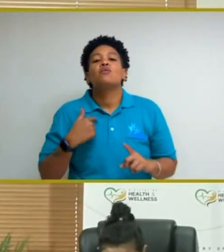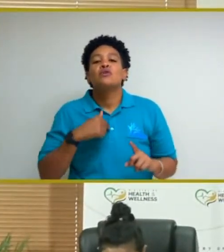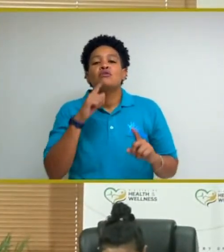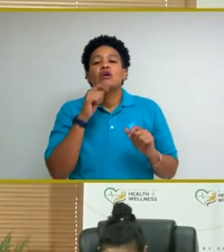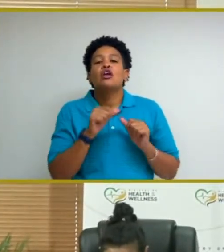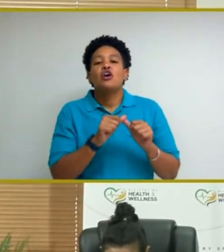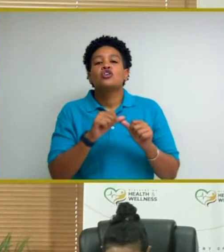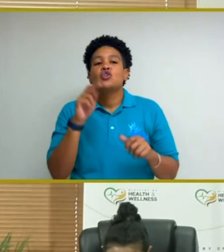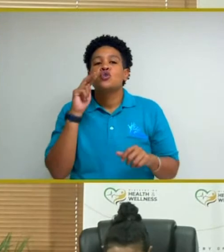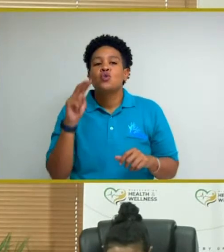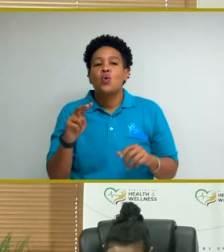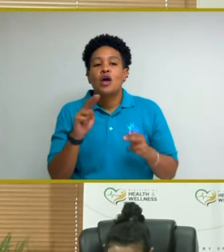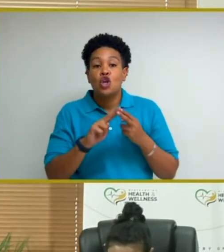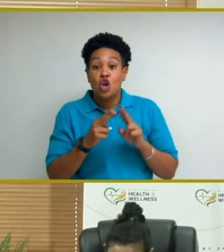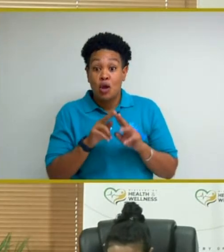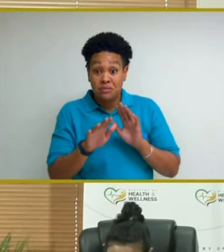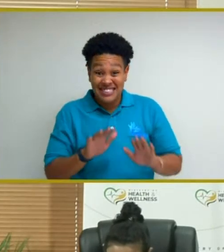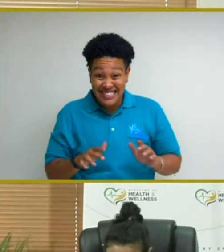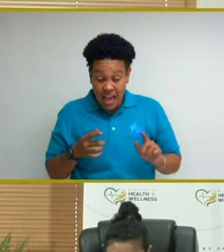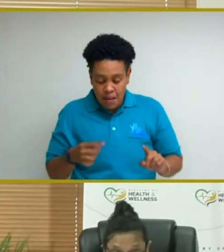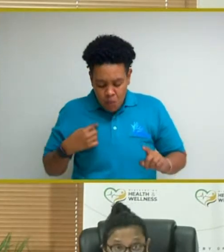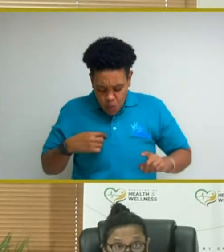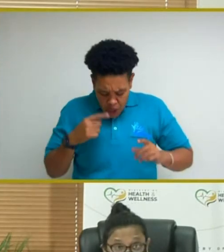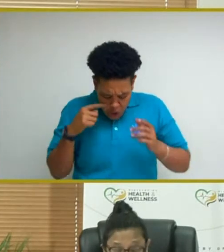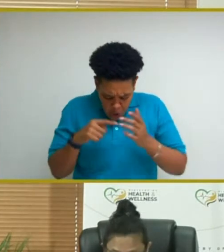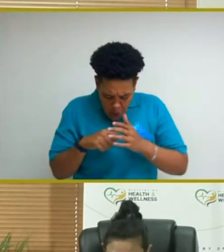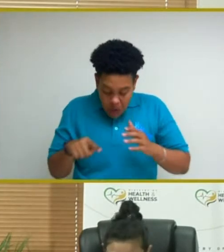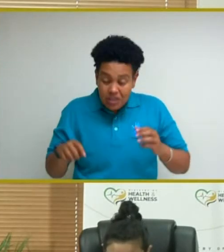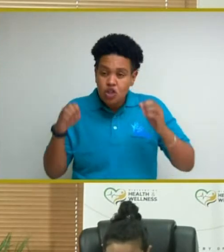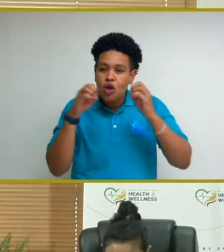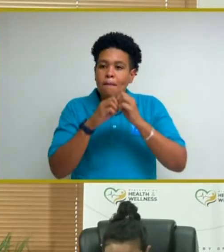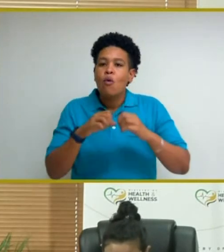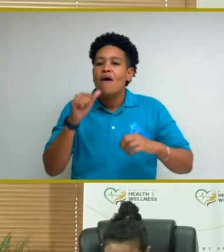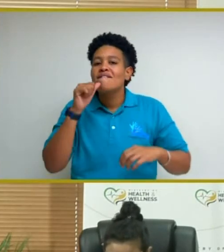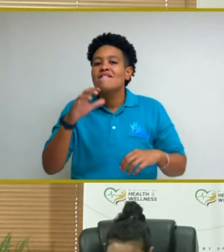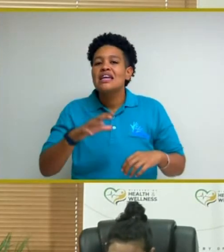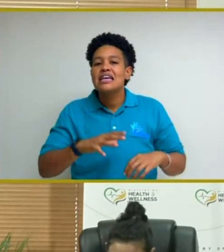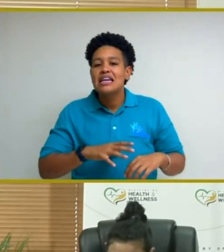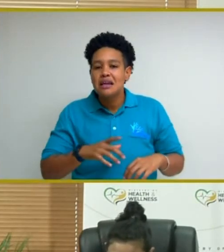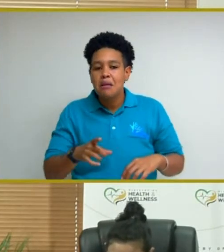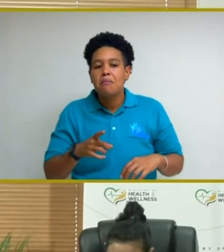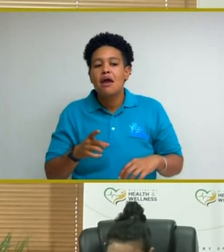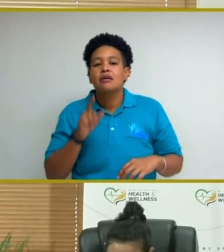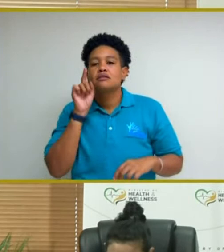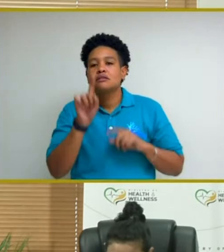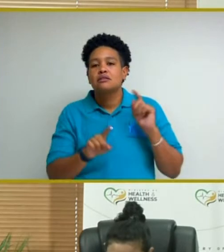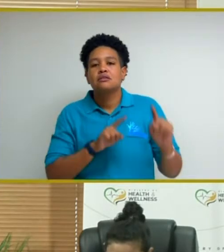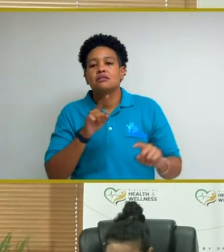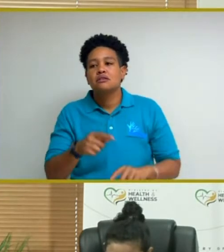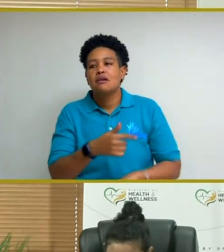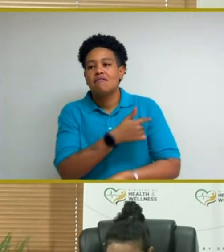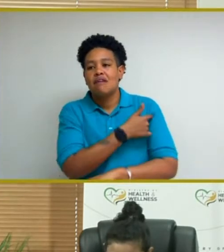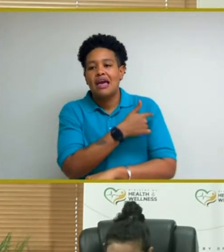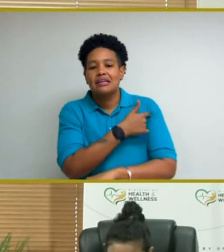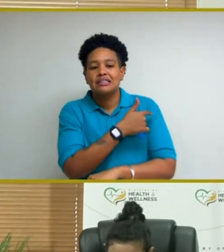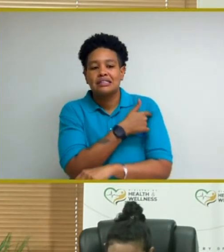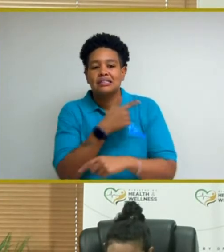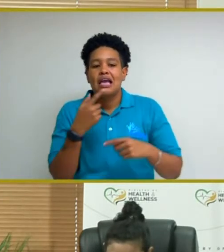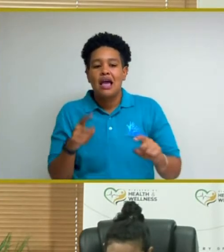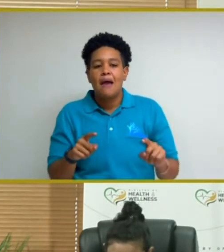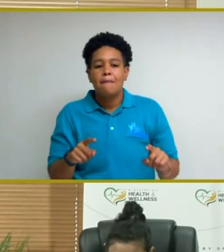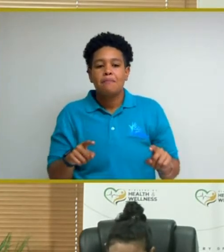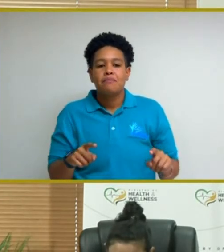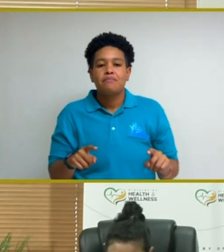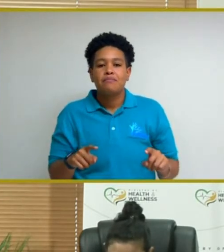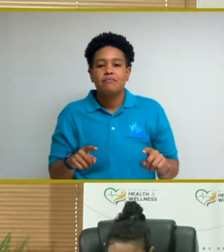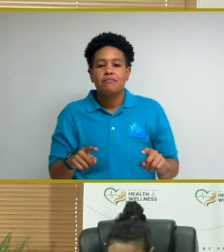to look at the figures, we notice that more females are taking up the vaccine